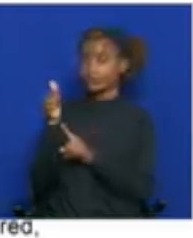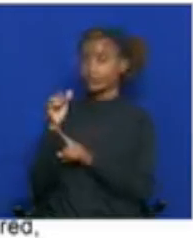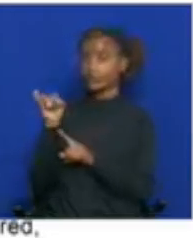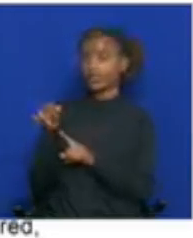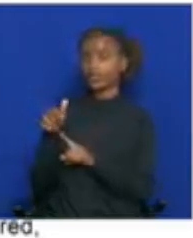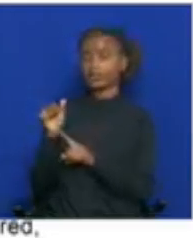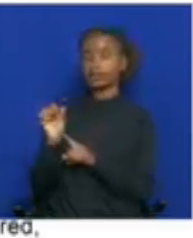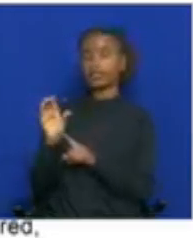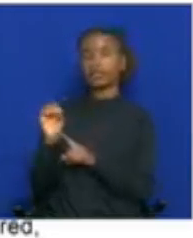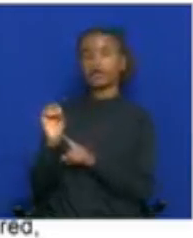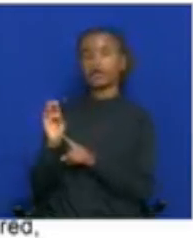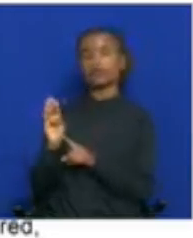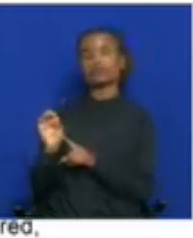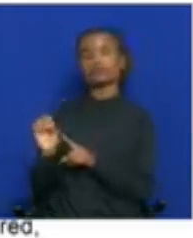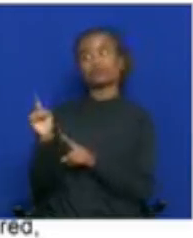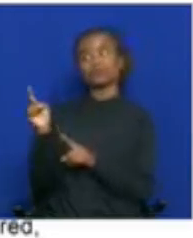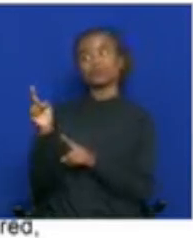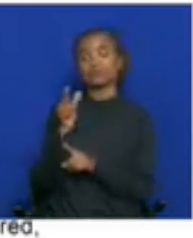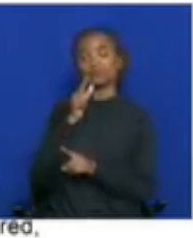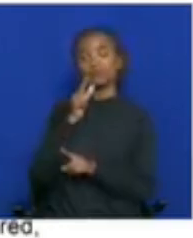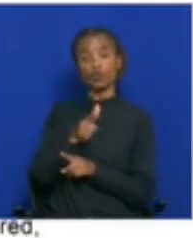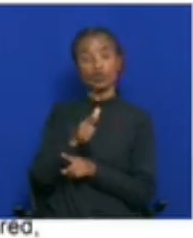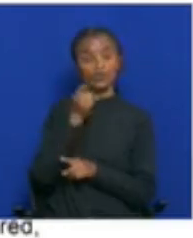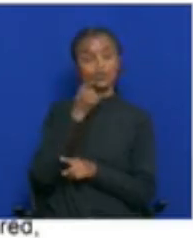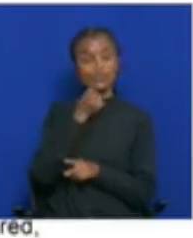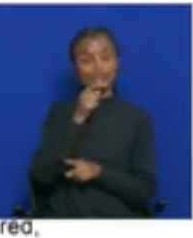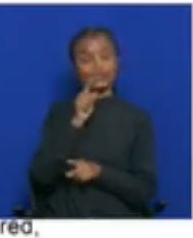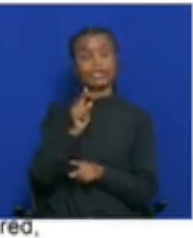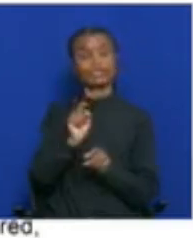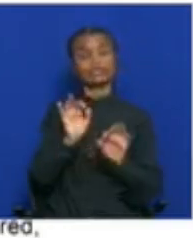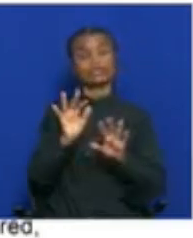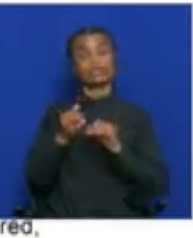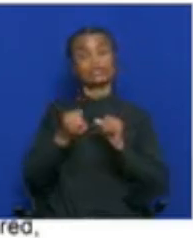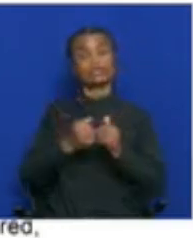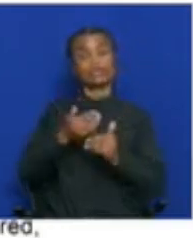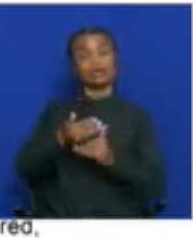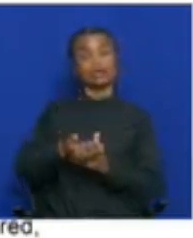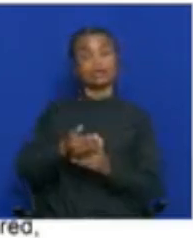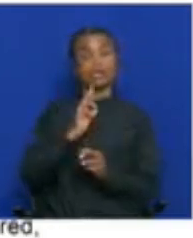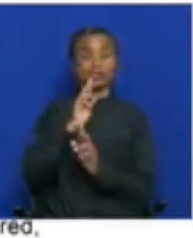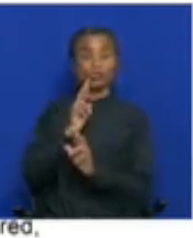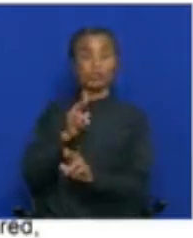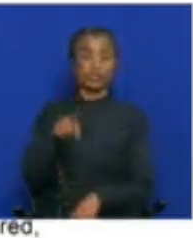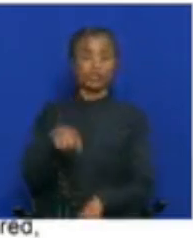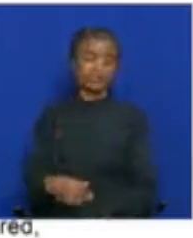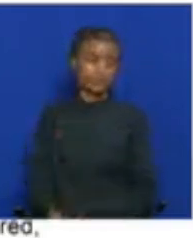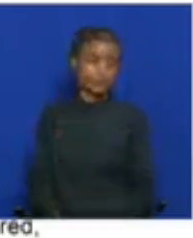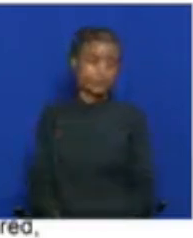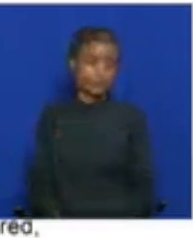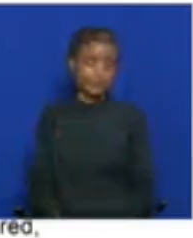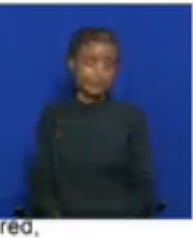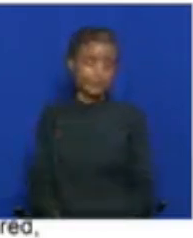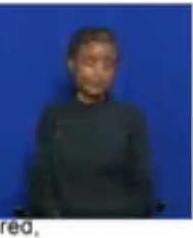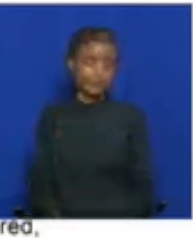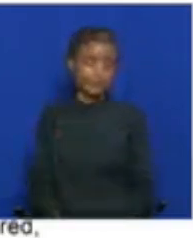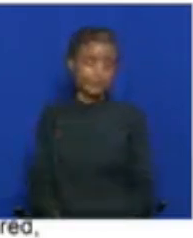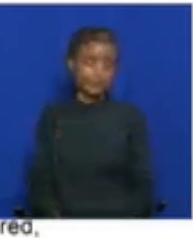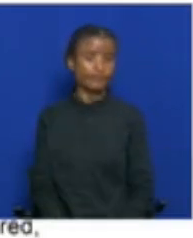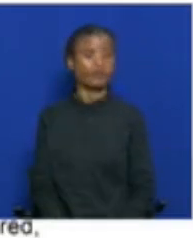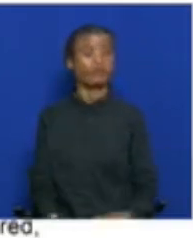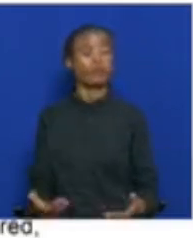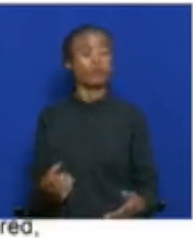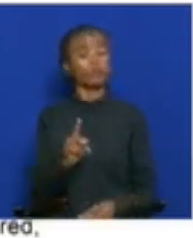this Yeah. reporting every 10 days. Oh, yeah. I raised it at this stage, even though we are not at paragraph